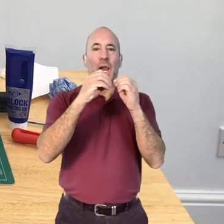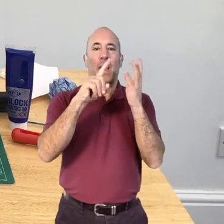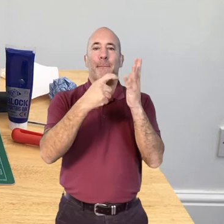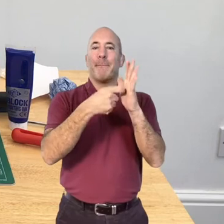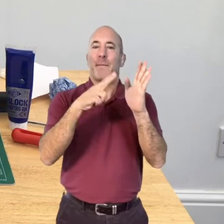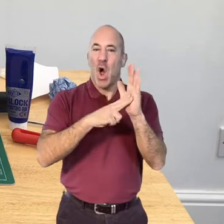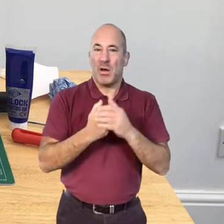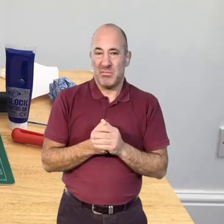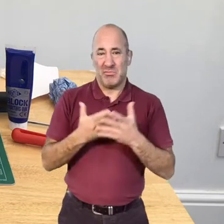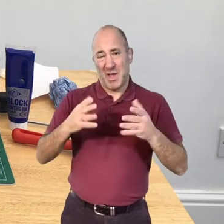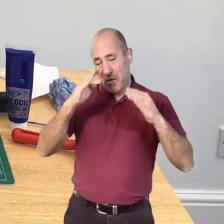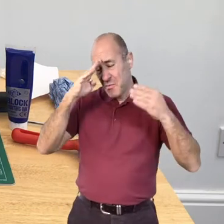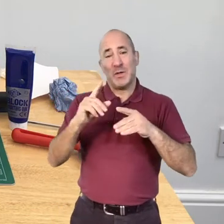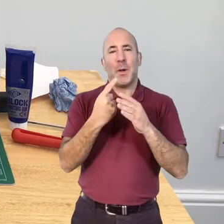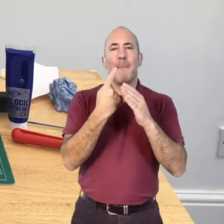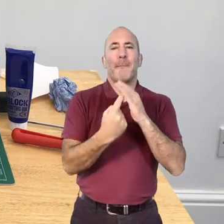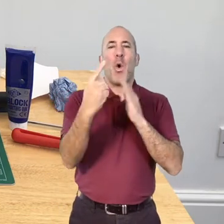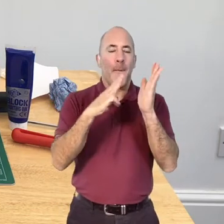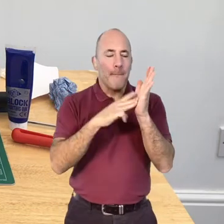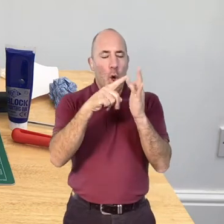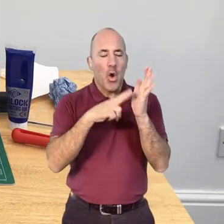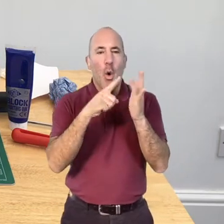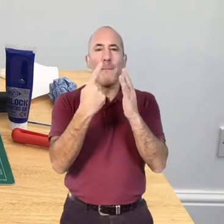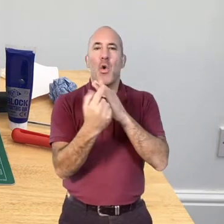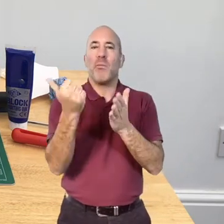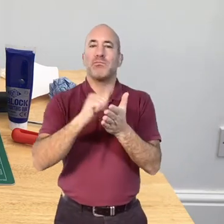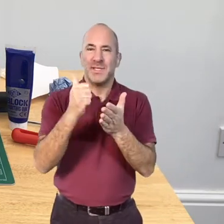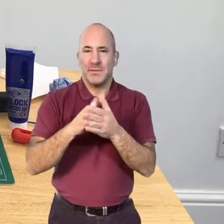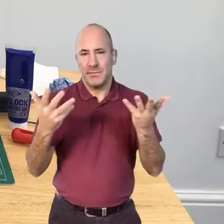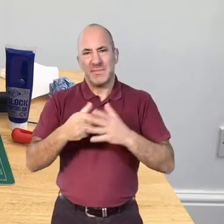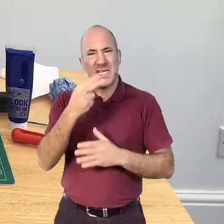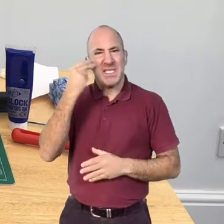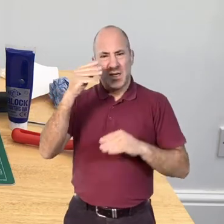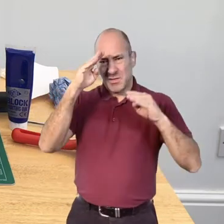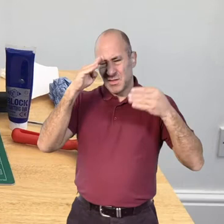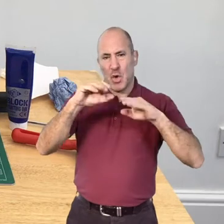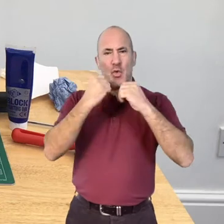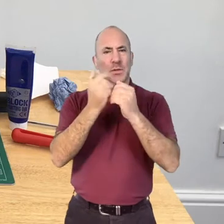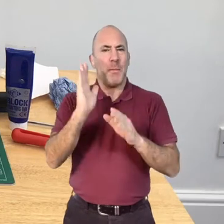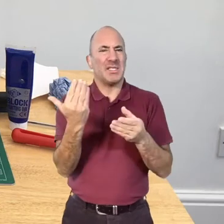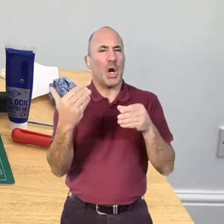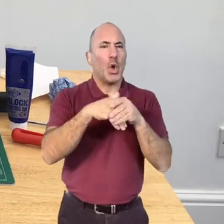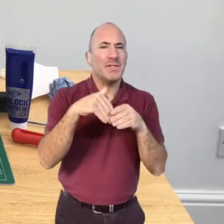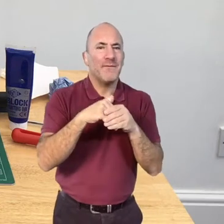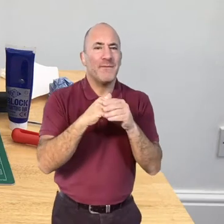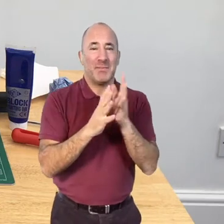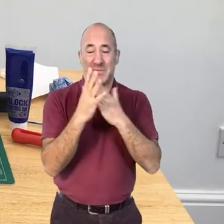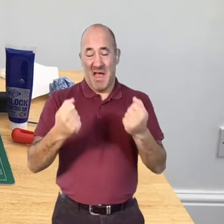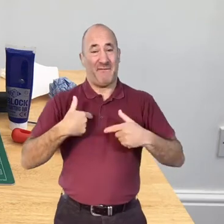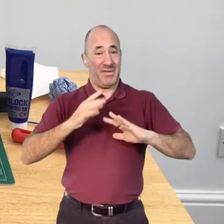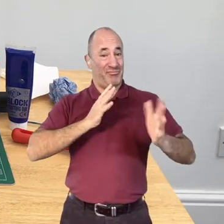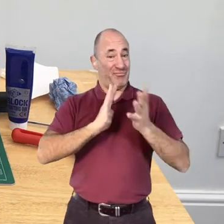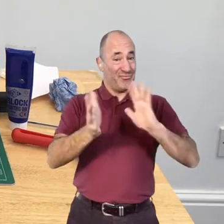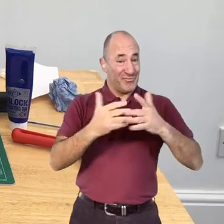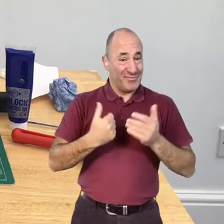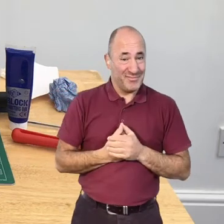monoprints. Sense is committed to making all their workshops as inclusive as possible. So today we will have